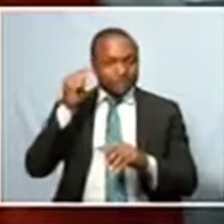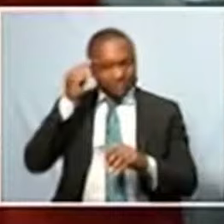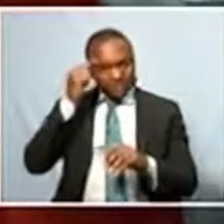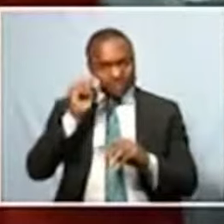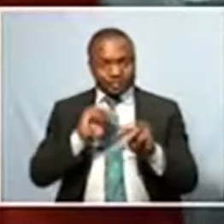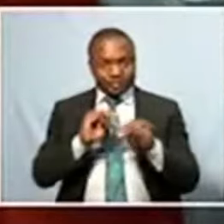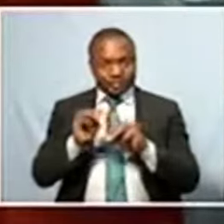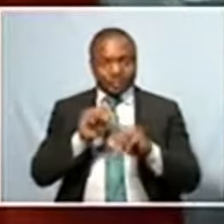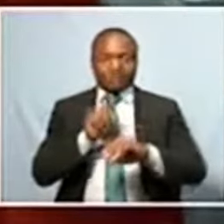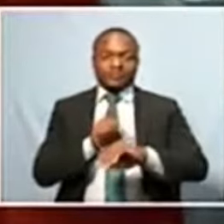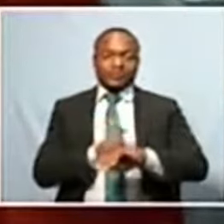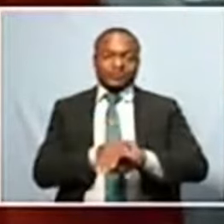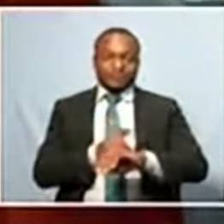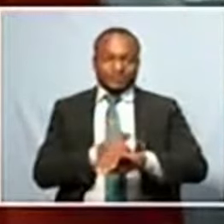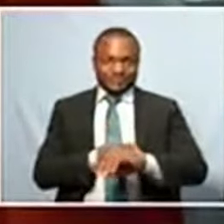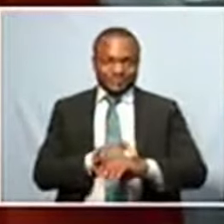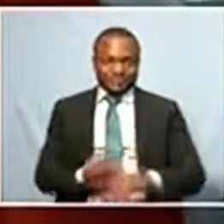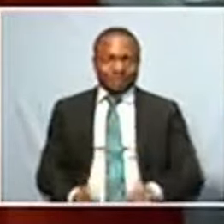at the time.